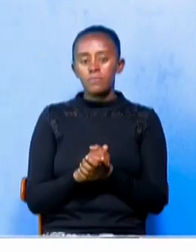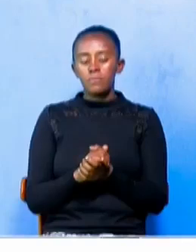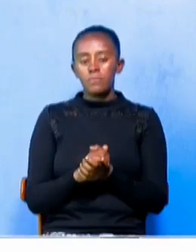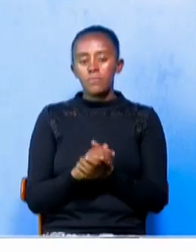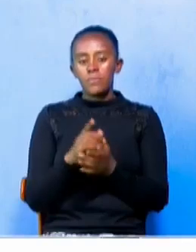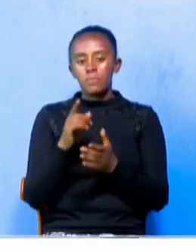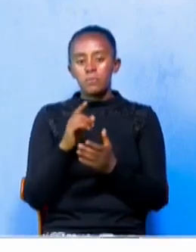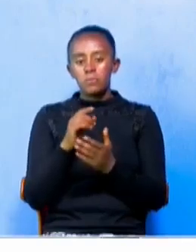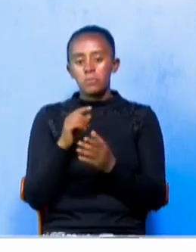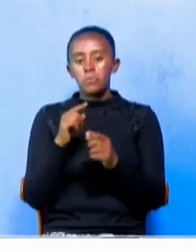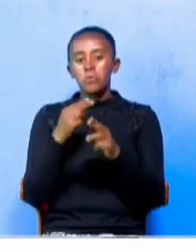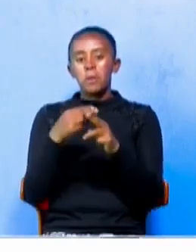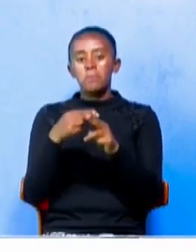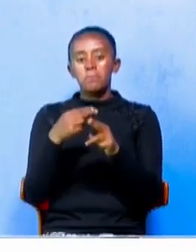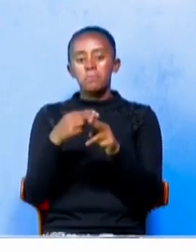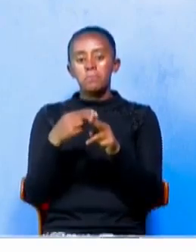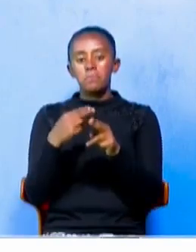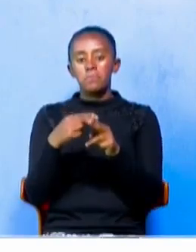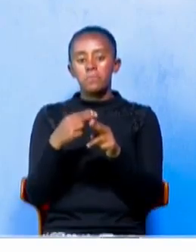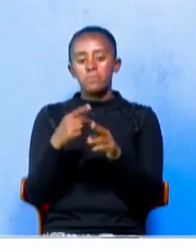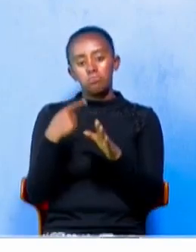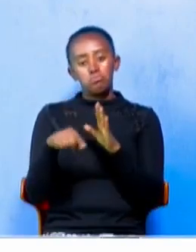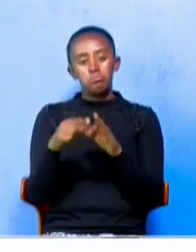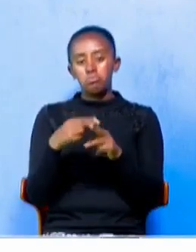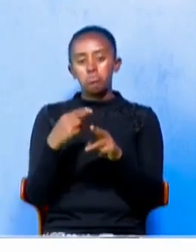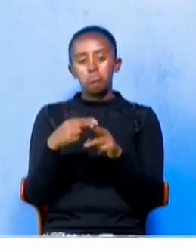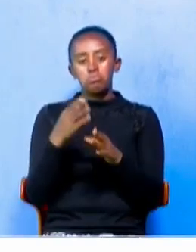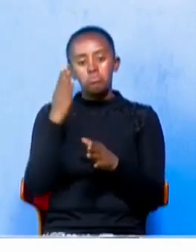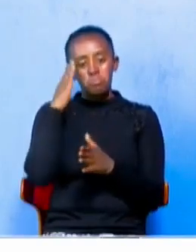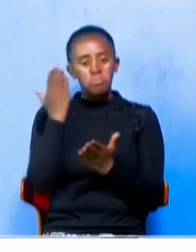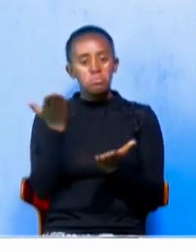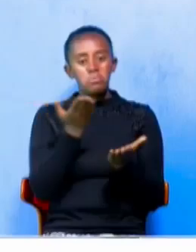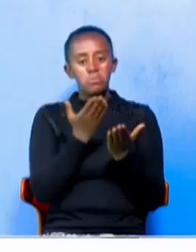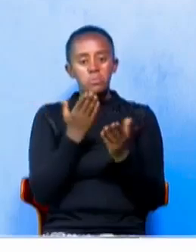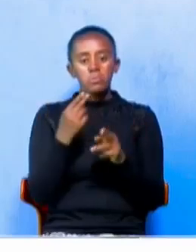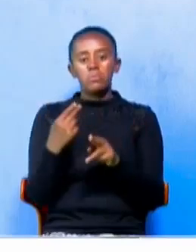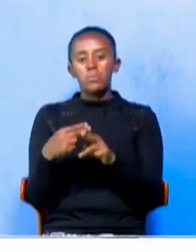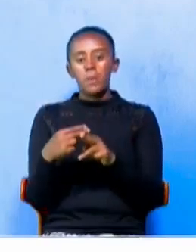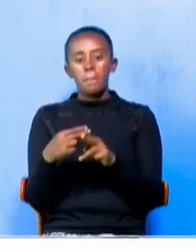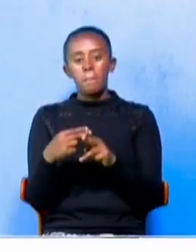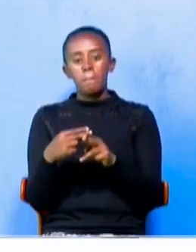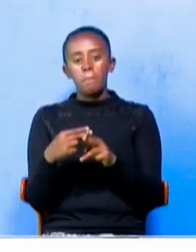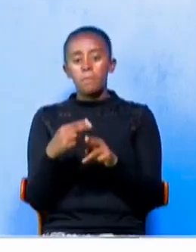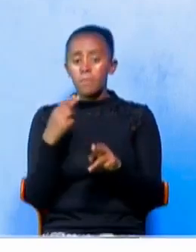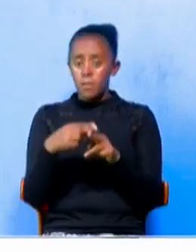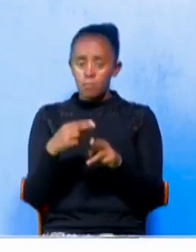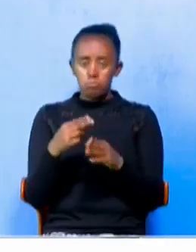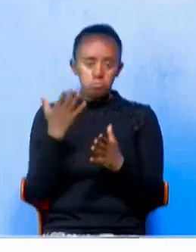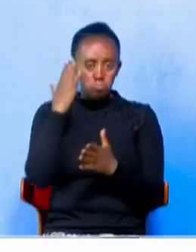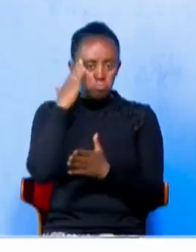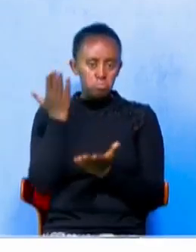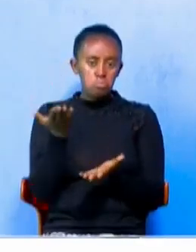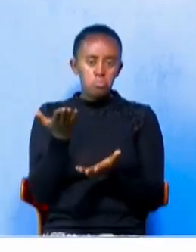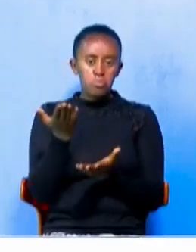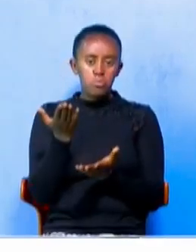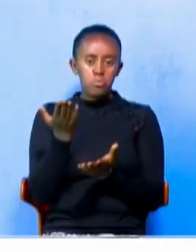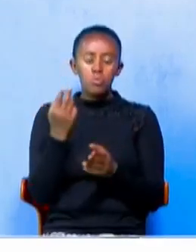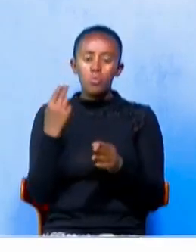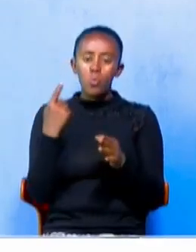your name? It's common, that's why. It's okay. What's your asking name is that is common one. What's your